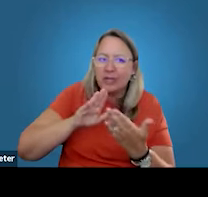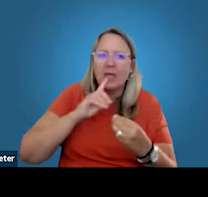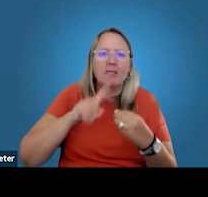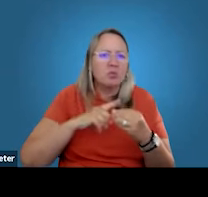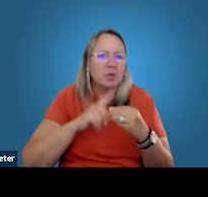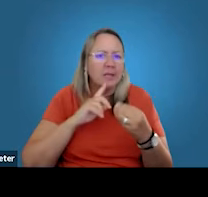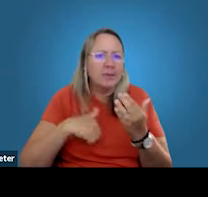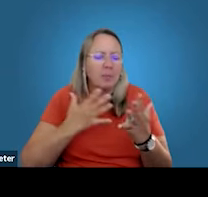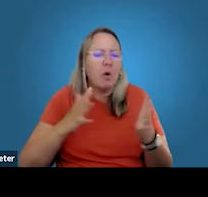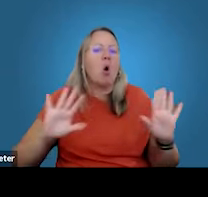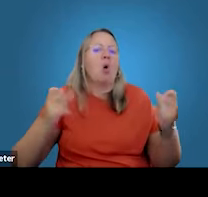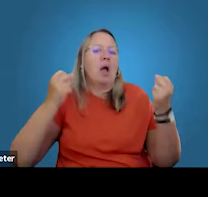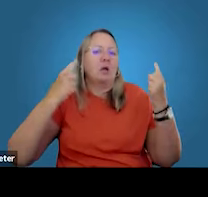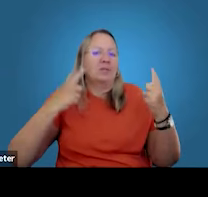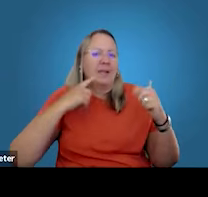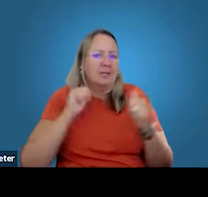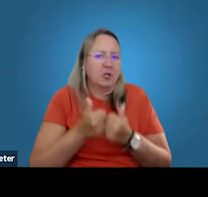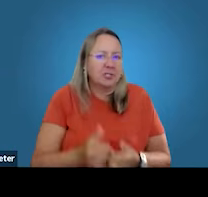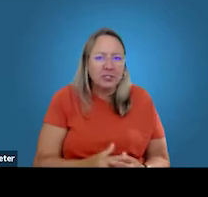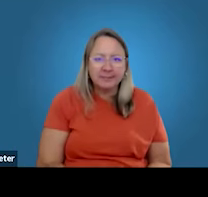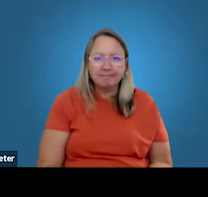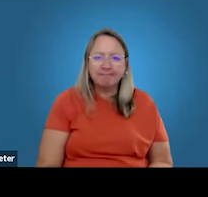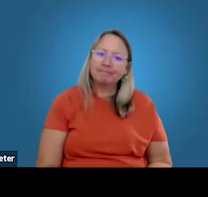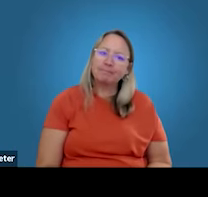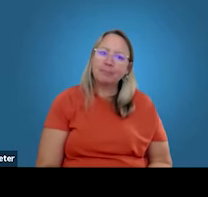really have a handle on those challenges.